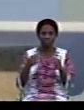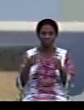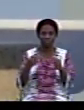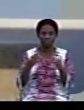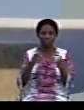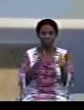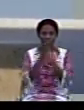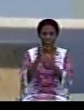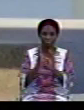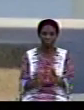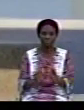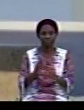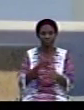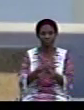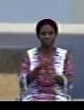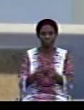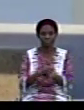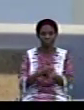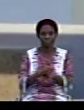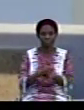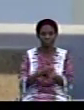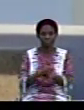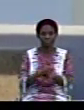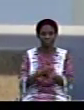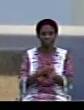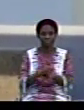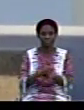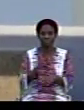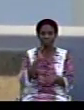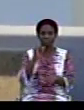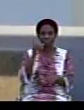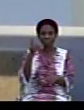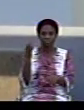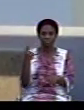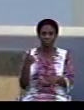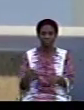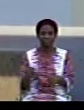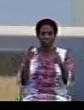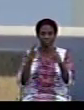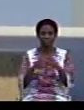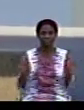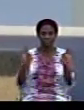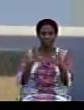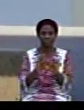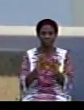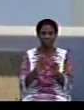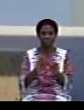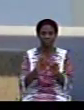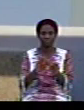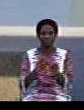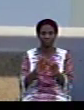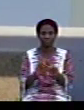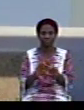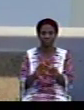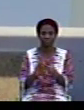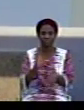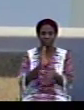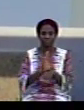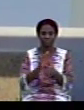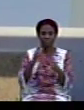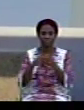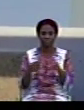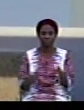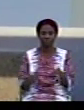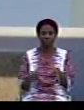Deeper Life Christian ministry is one of the very important churches in the Pentecostal Fellowship of